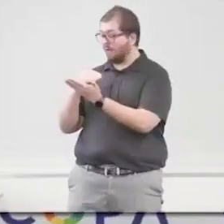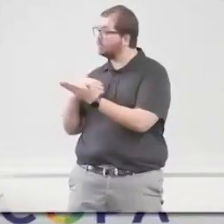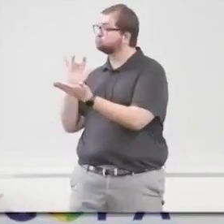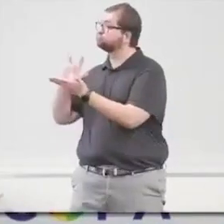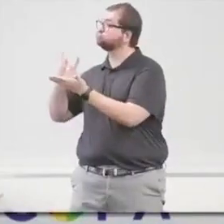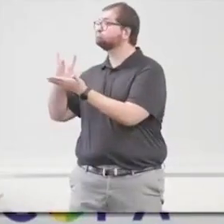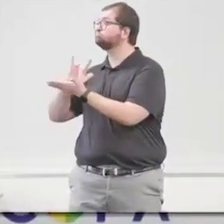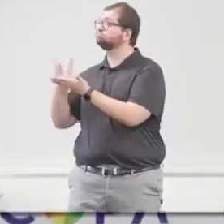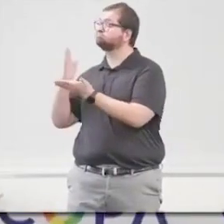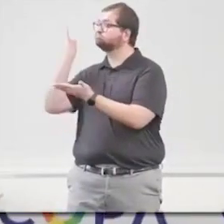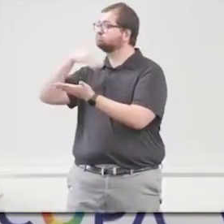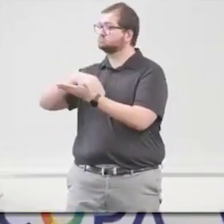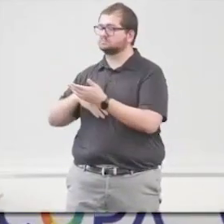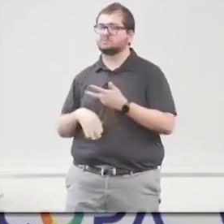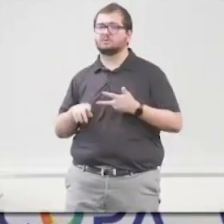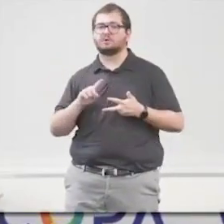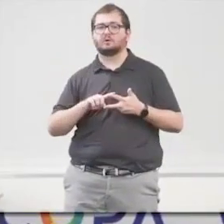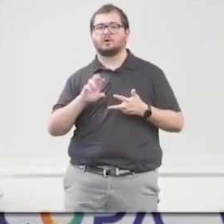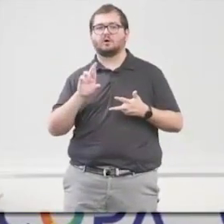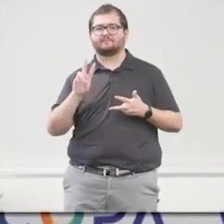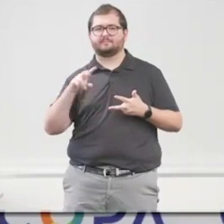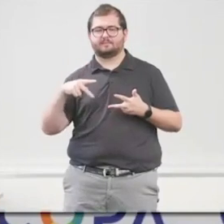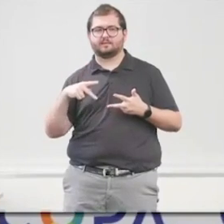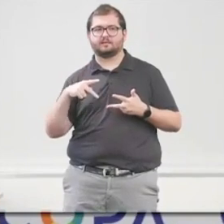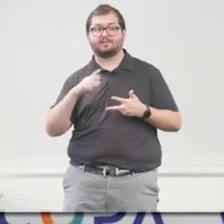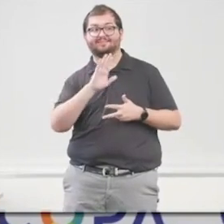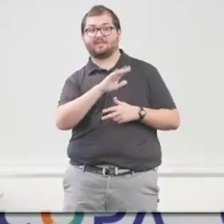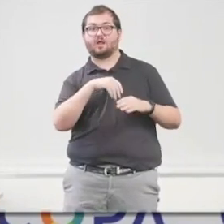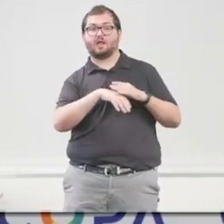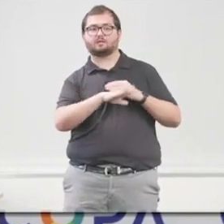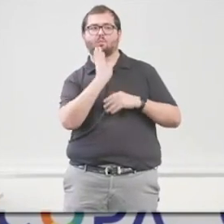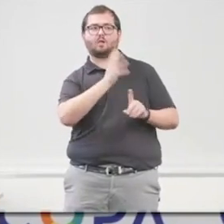two, RDP, remote desktop access.